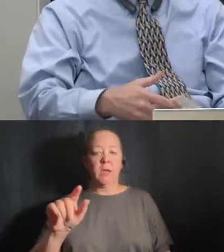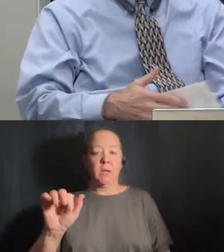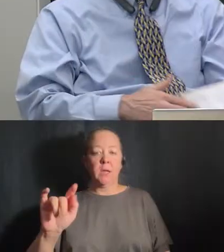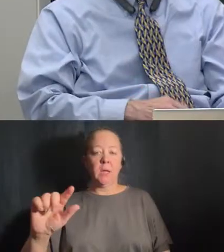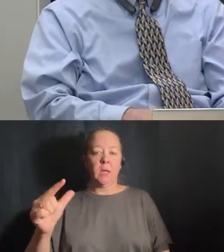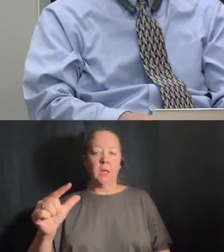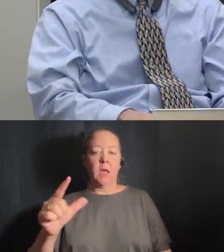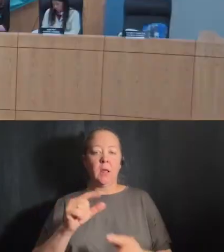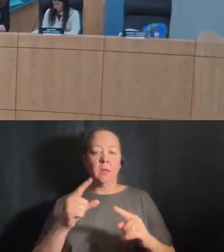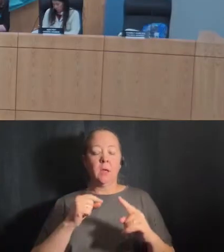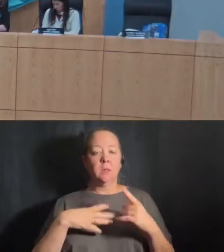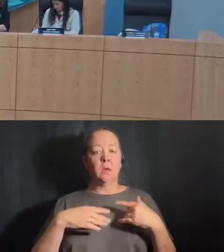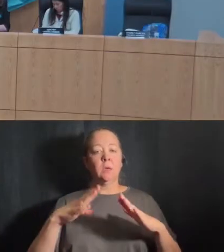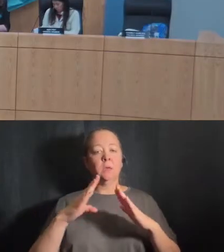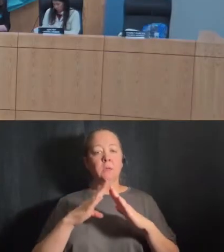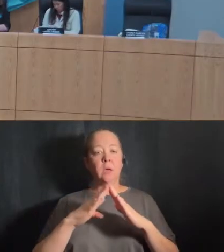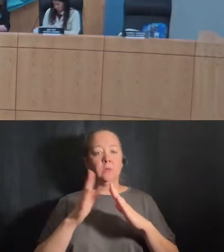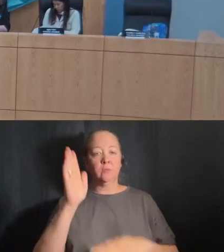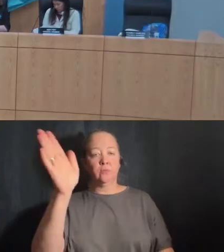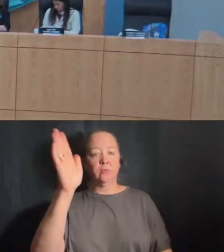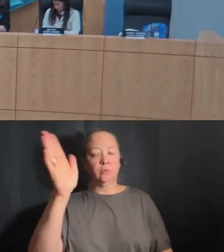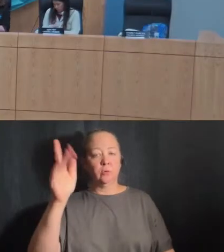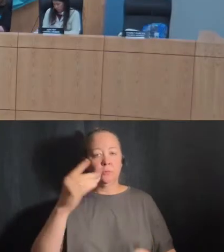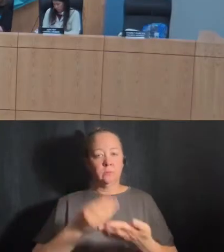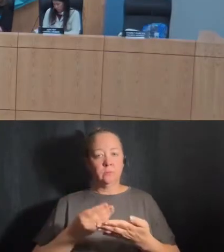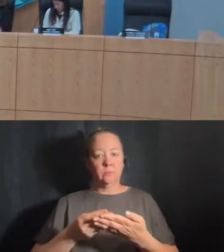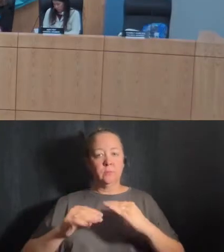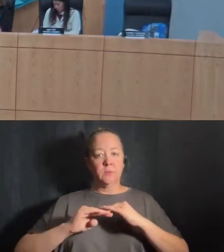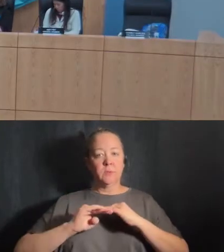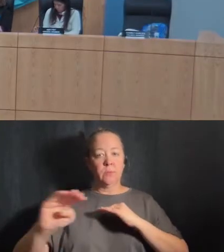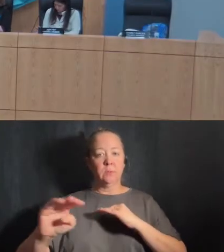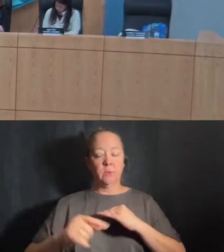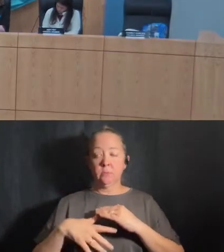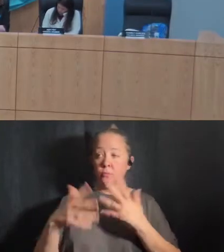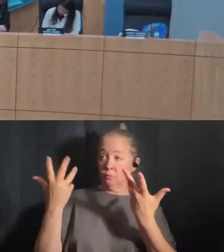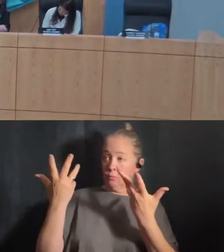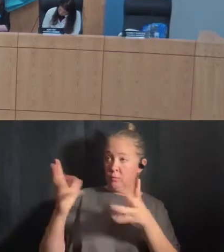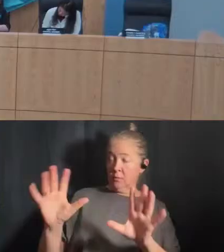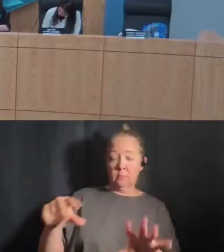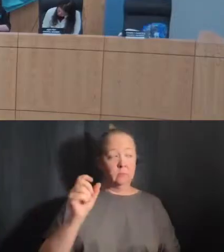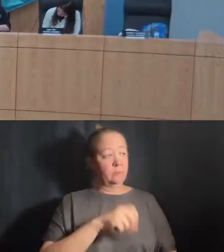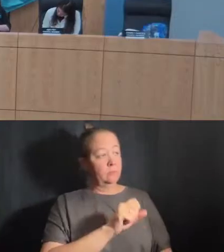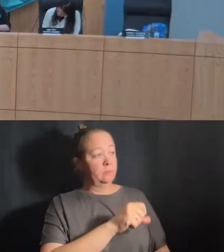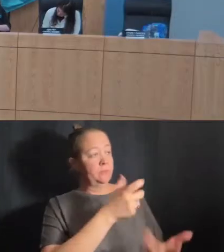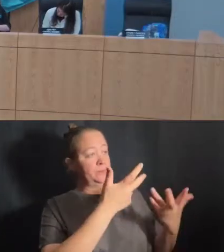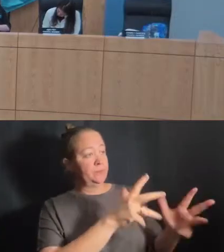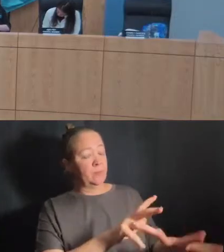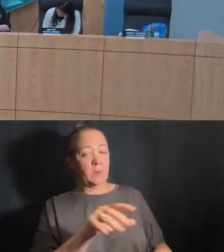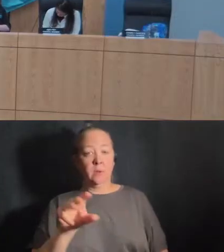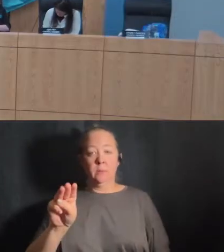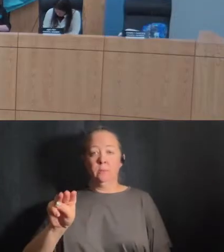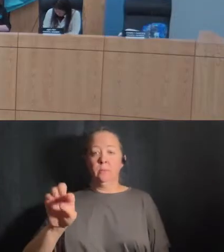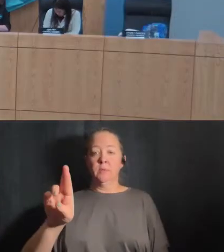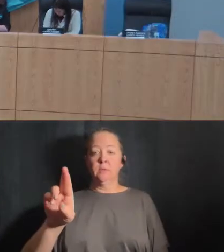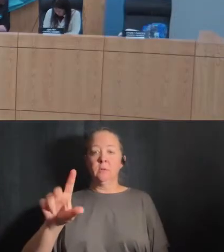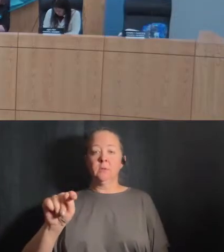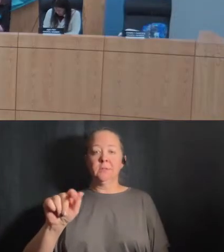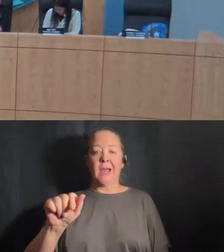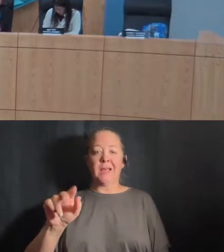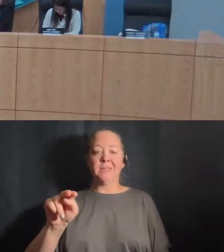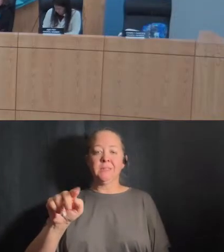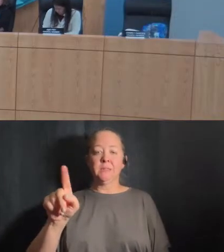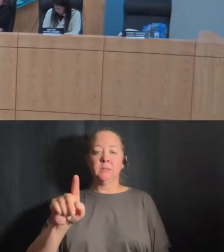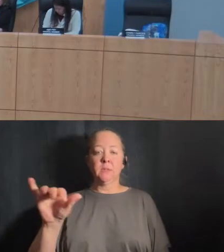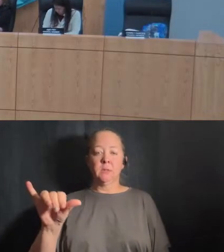you done, Vice Mayor? Okay. Mr. Tansey. Just a broader point that